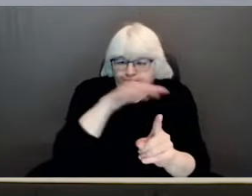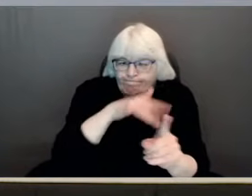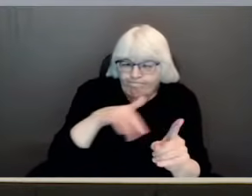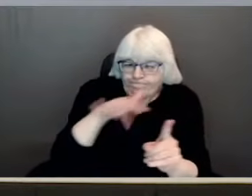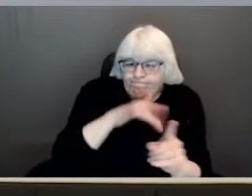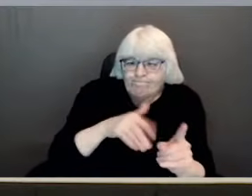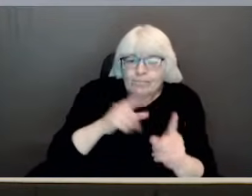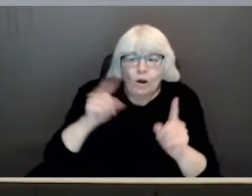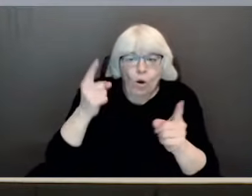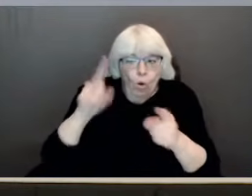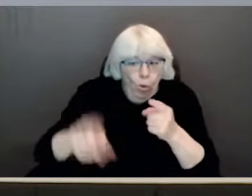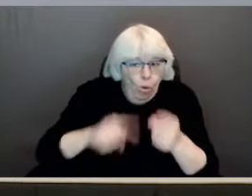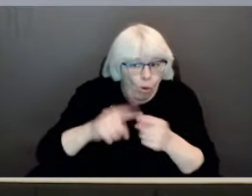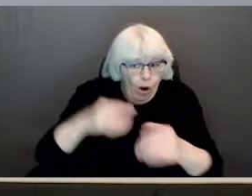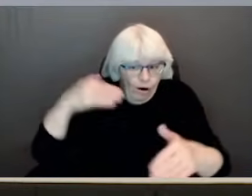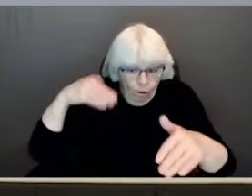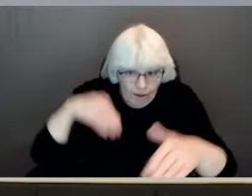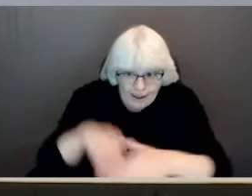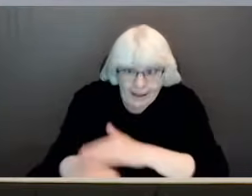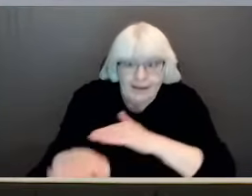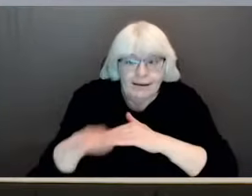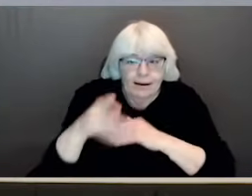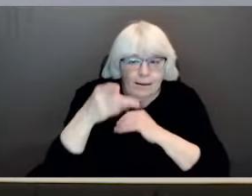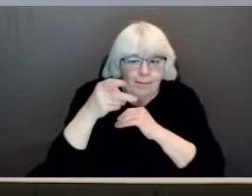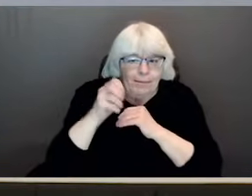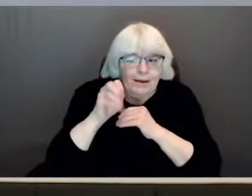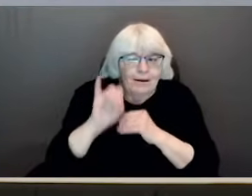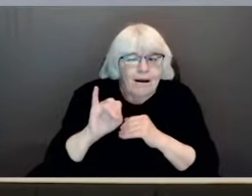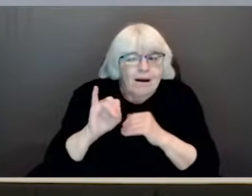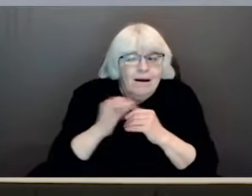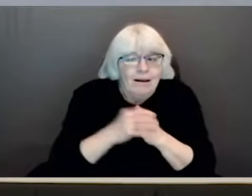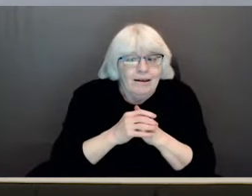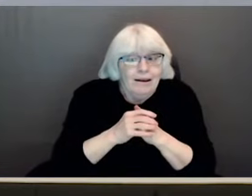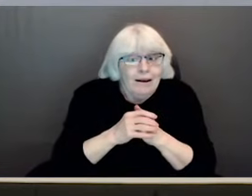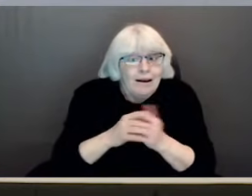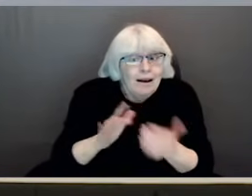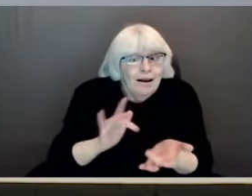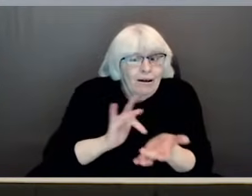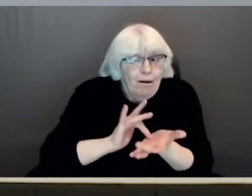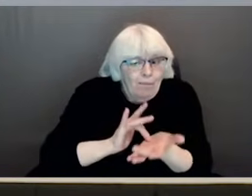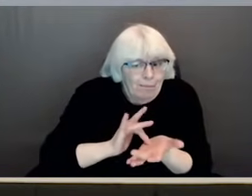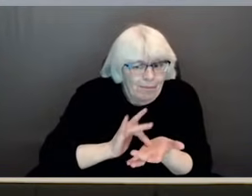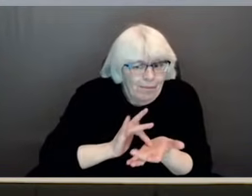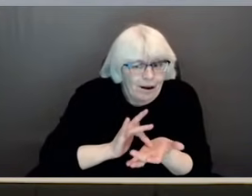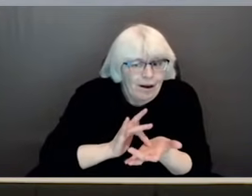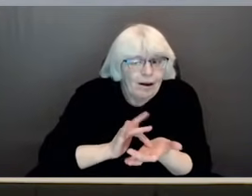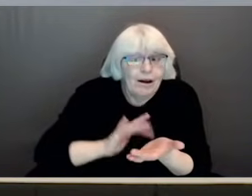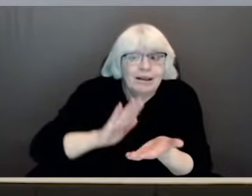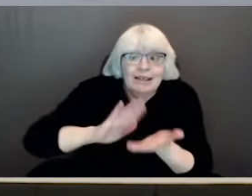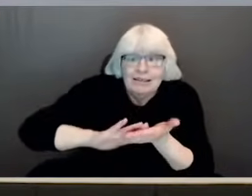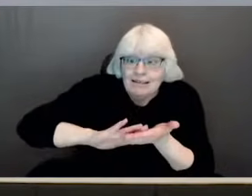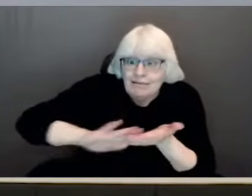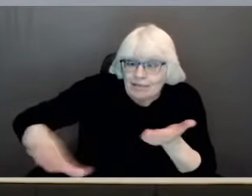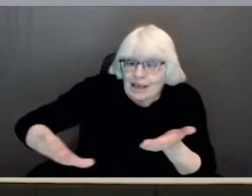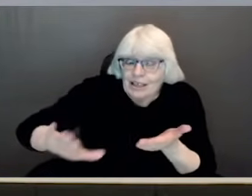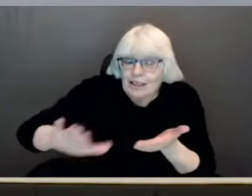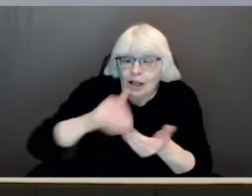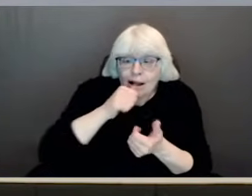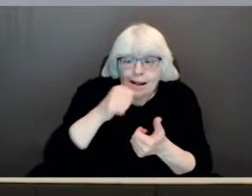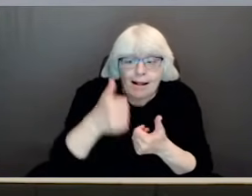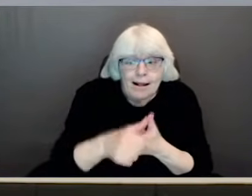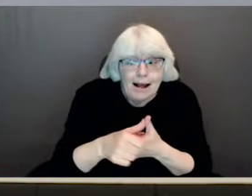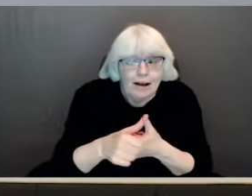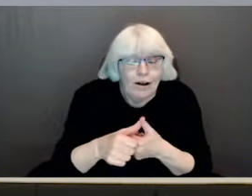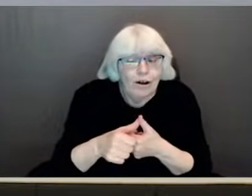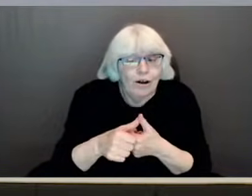exemption letter issued to allow entrance to activities or events does not exempt an individual from the requirement to isolate after travel outside of